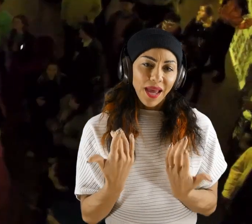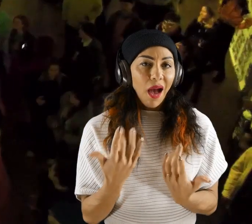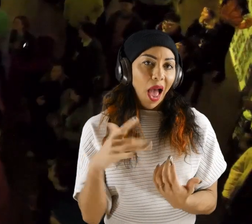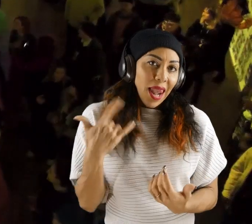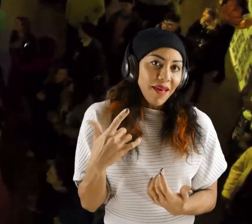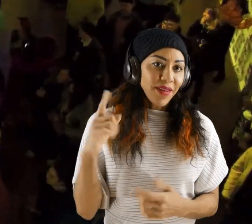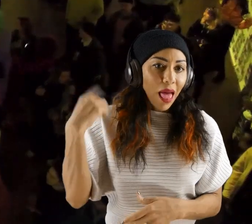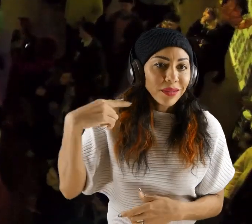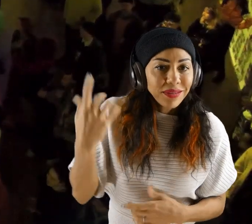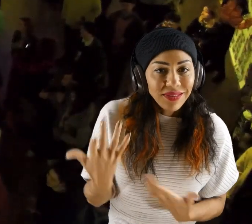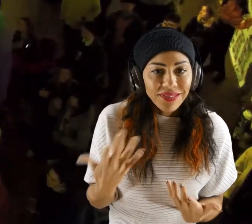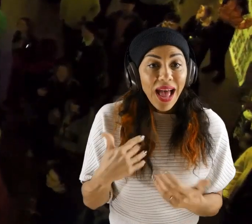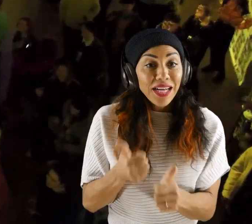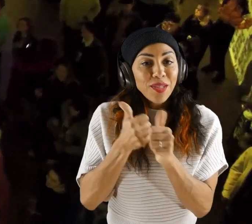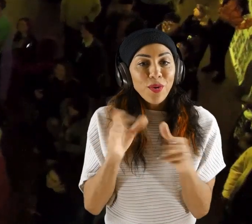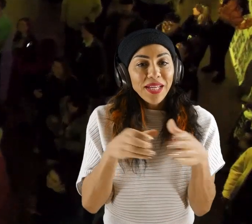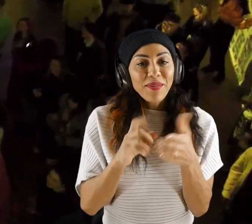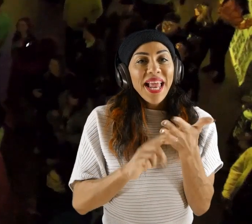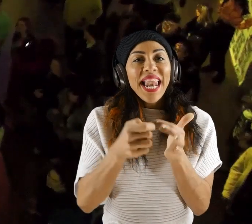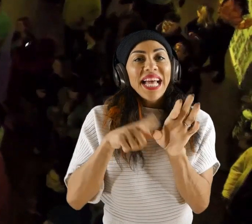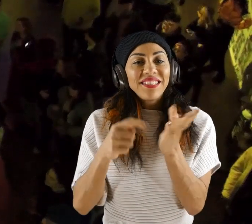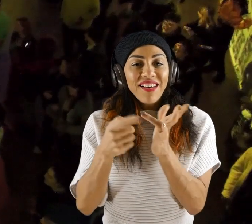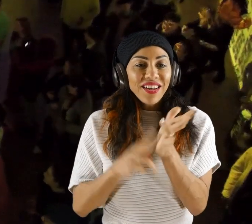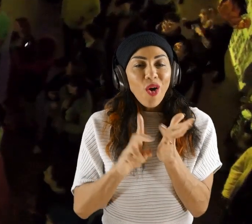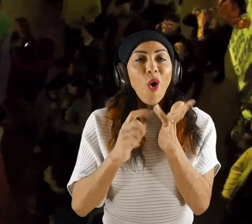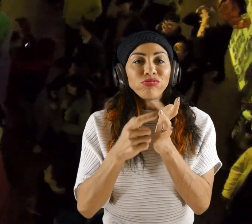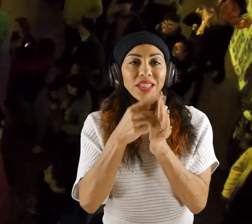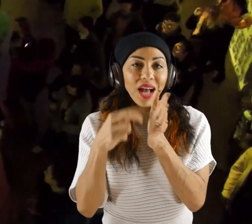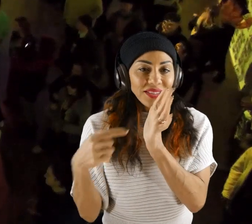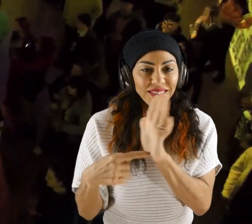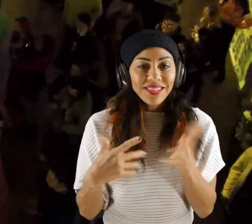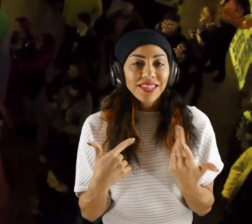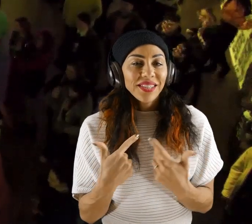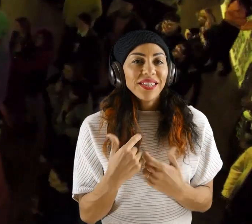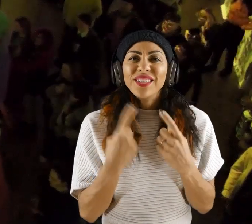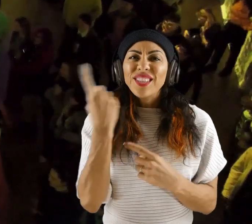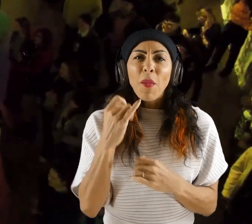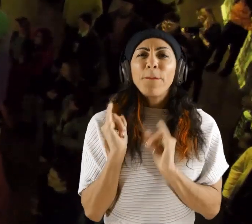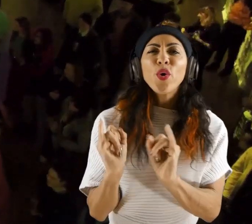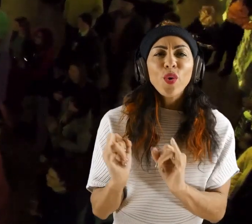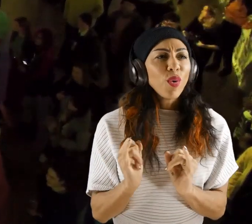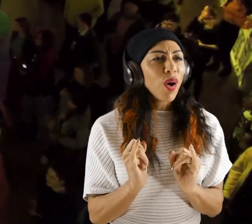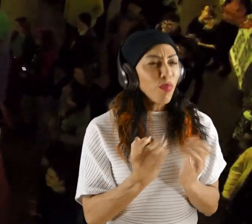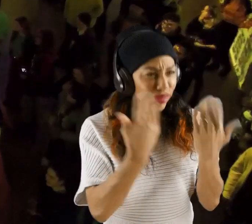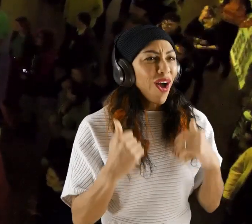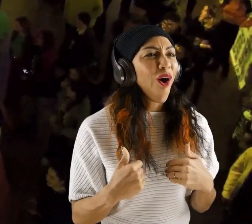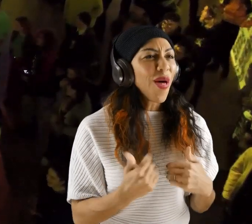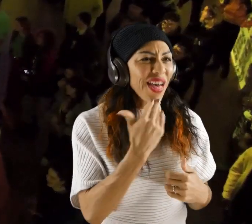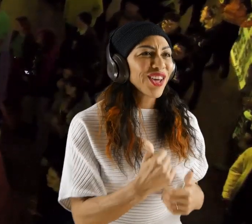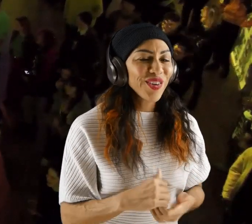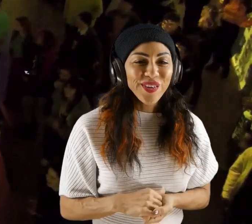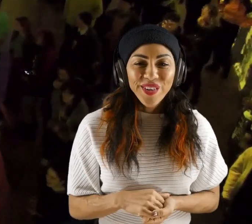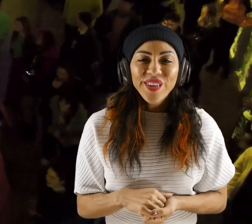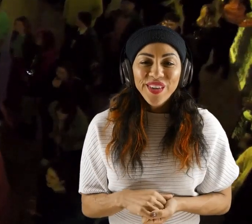I support a team called Leighton Orient. They used yeah, thank you. Bring it on. They used